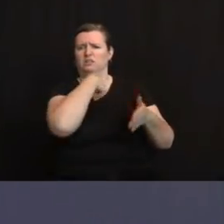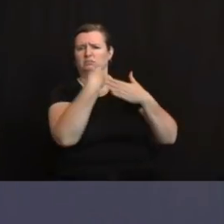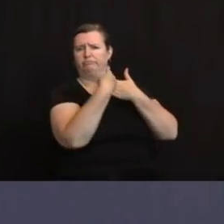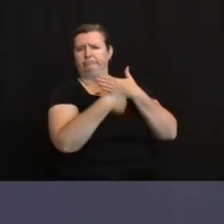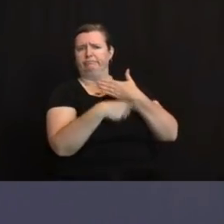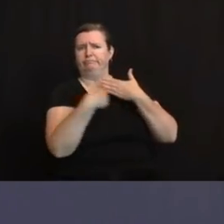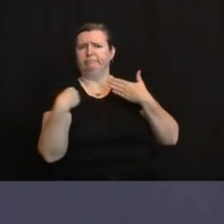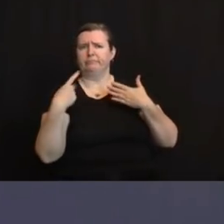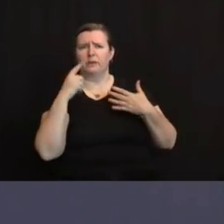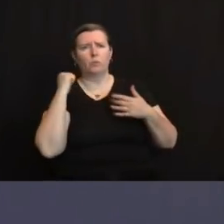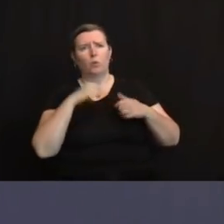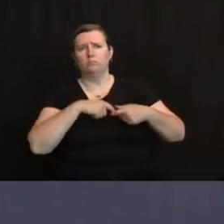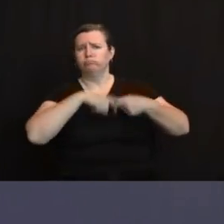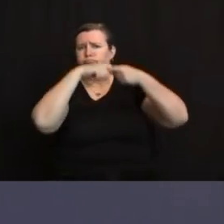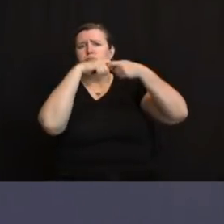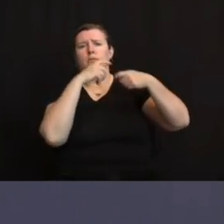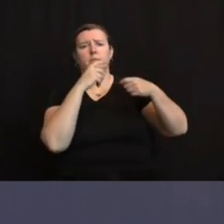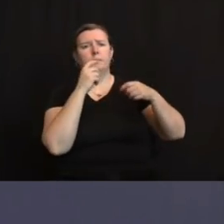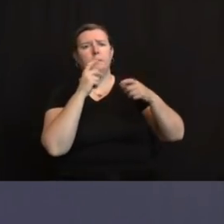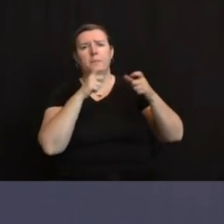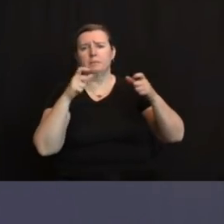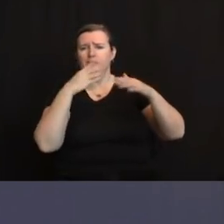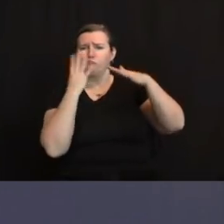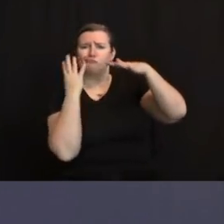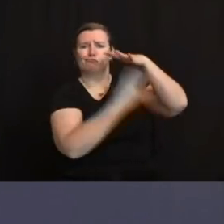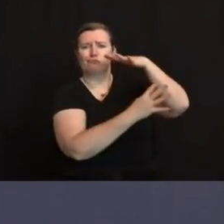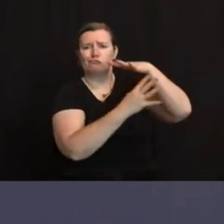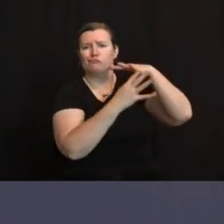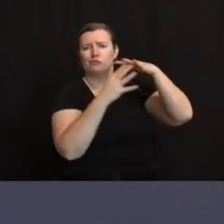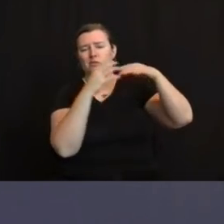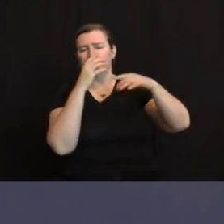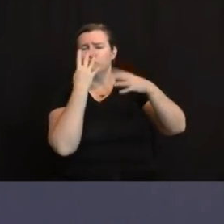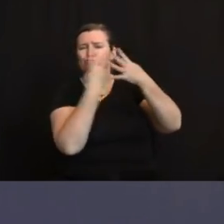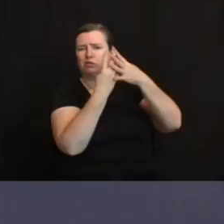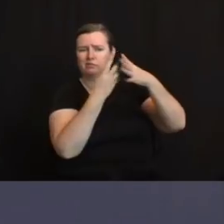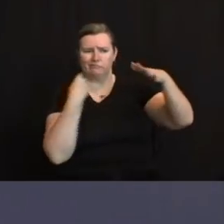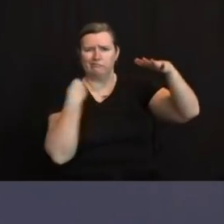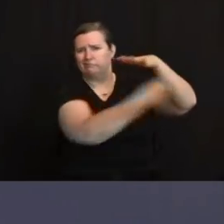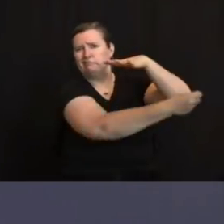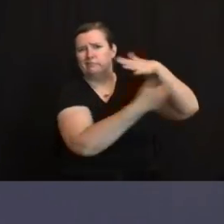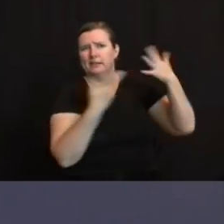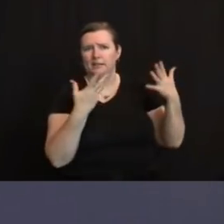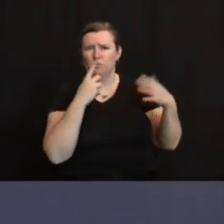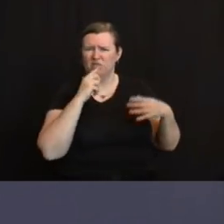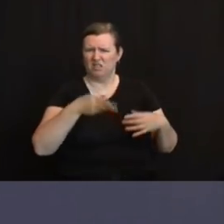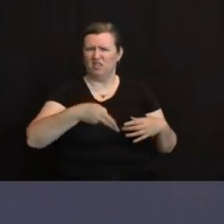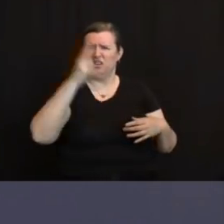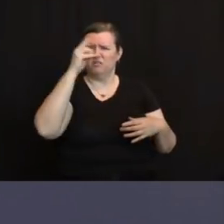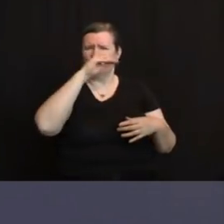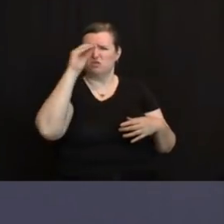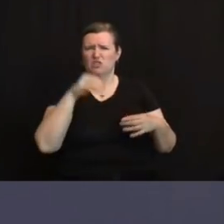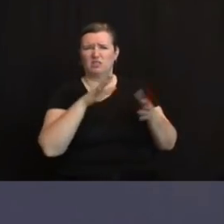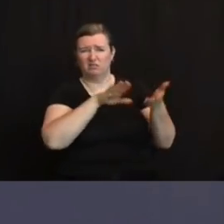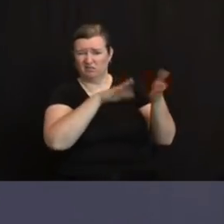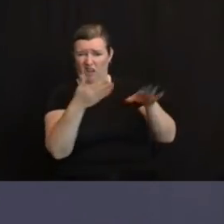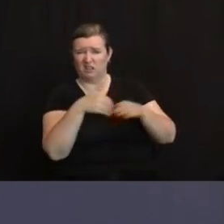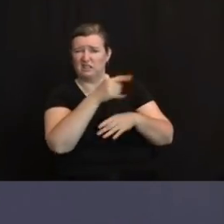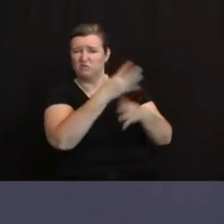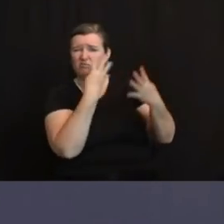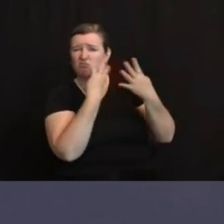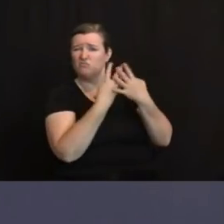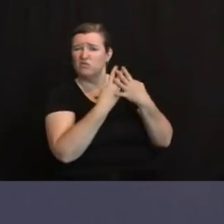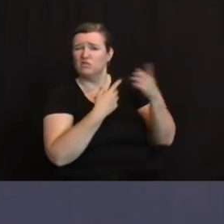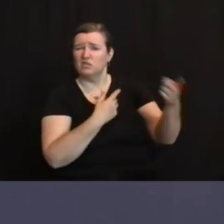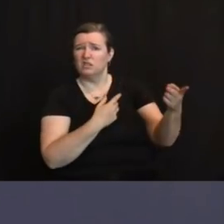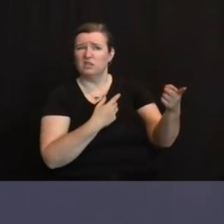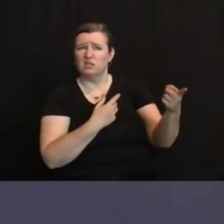docked for having the most and the highest, rate of prison deaths. I'm curious how you respond to this report.